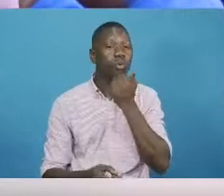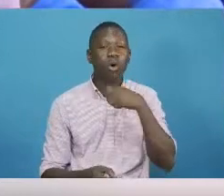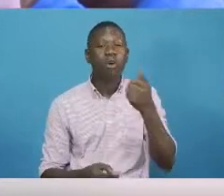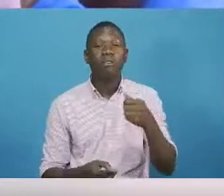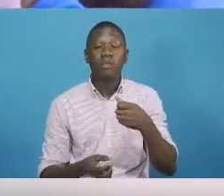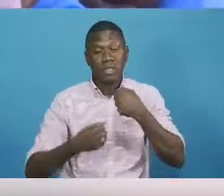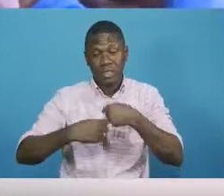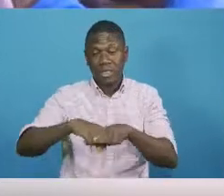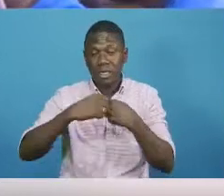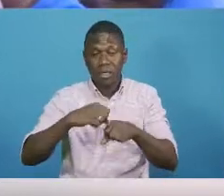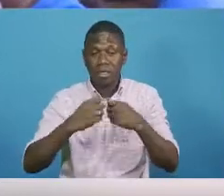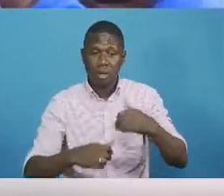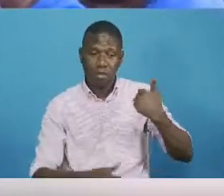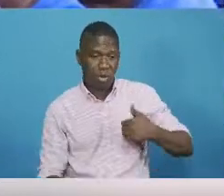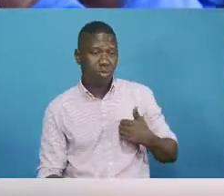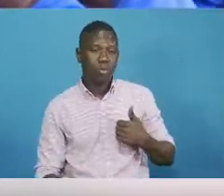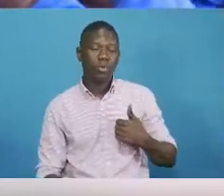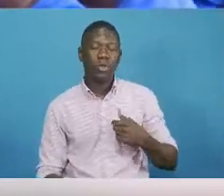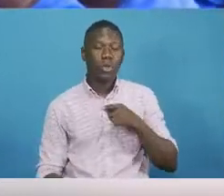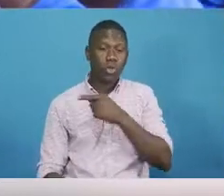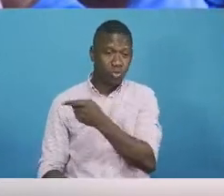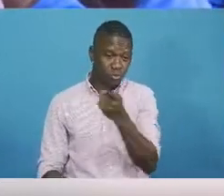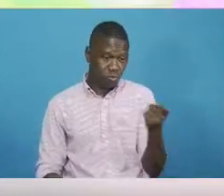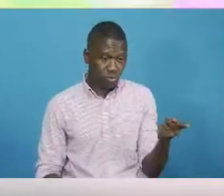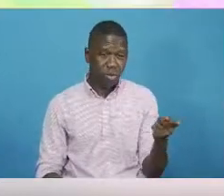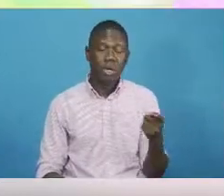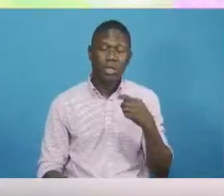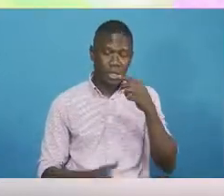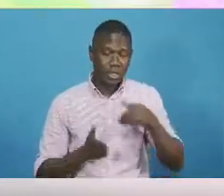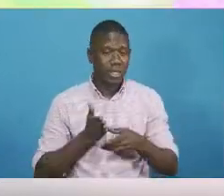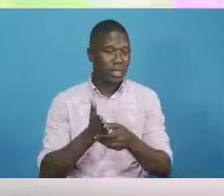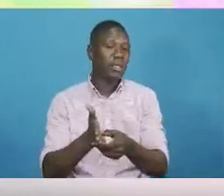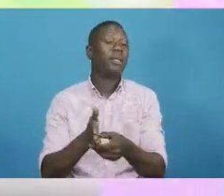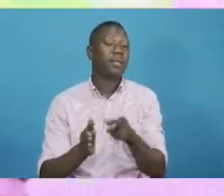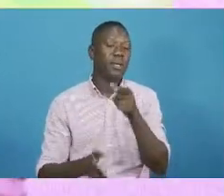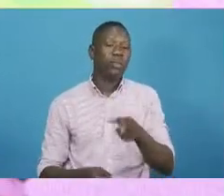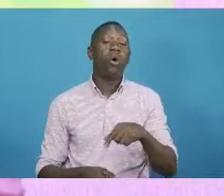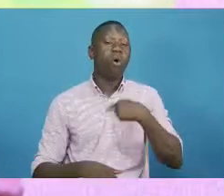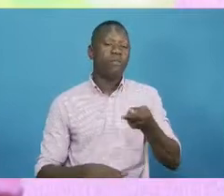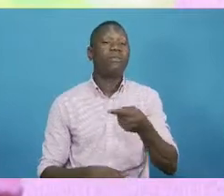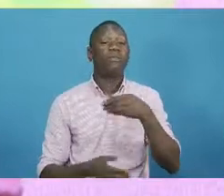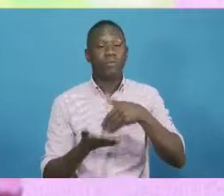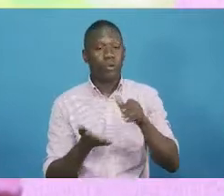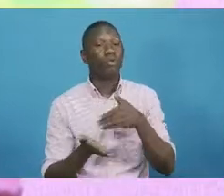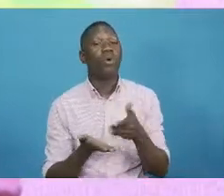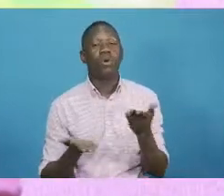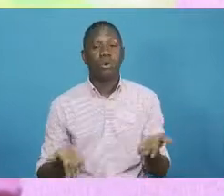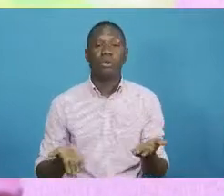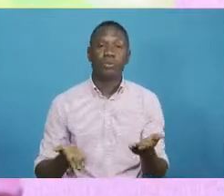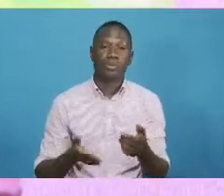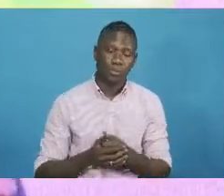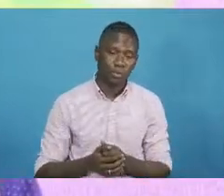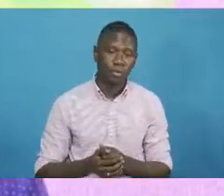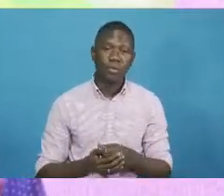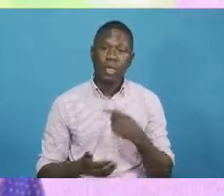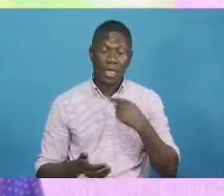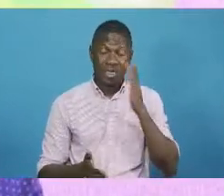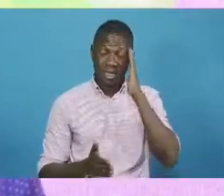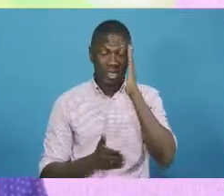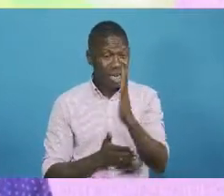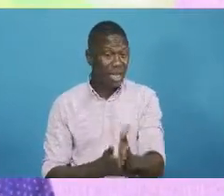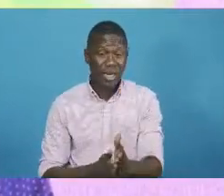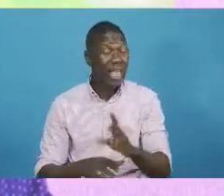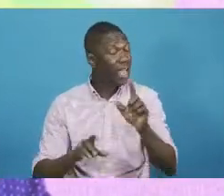that takes care of that. You are the leaders of football. In